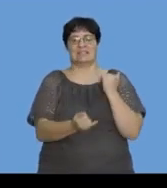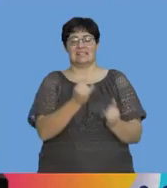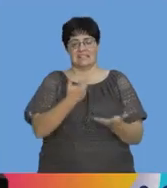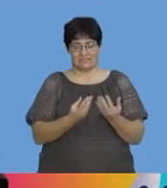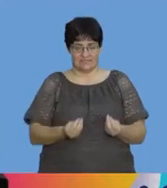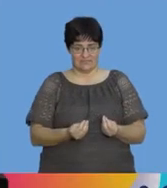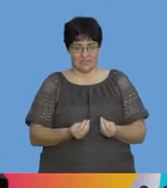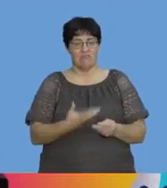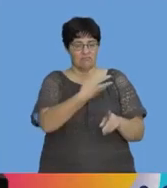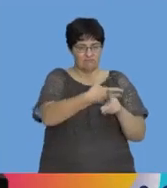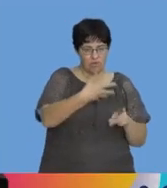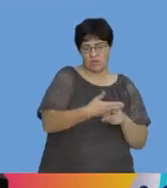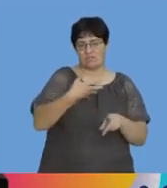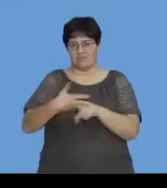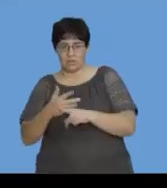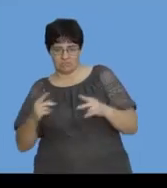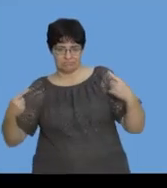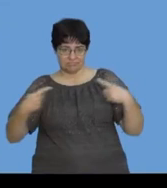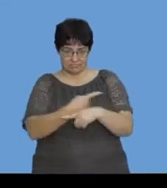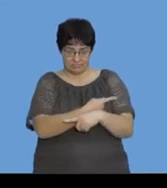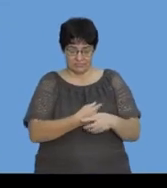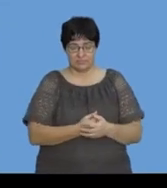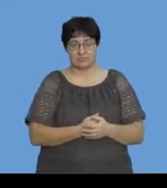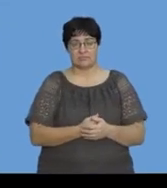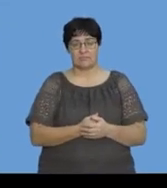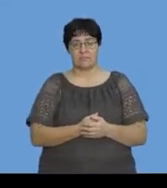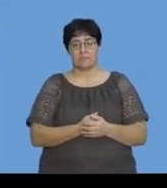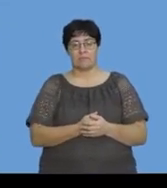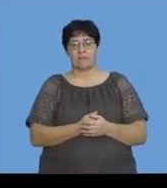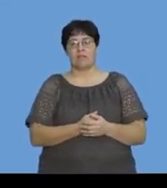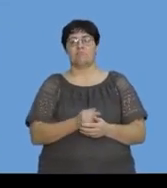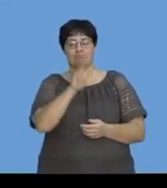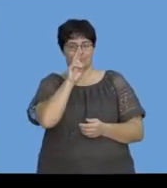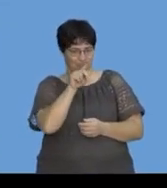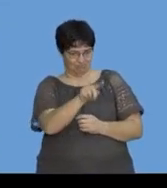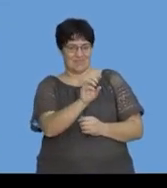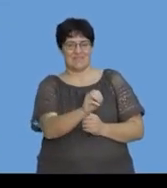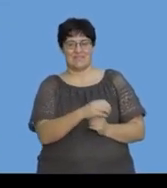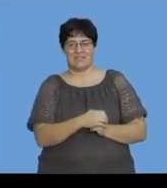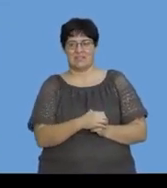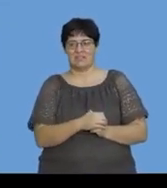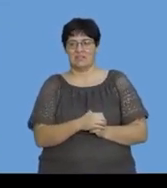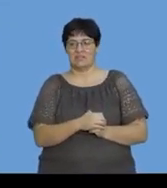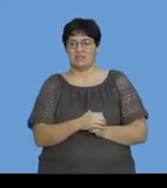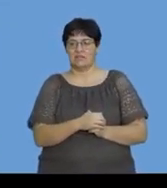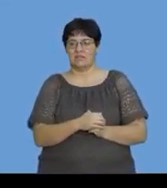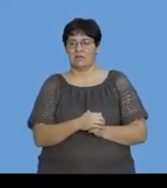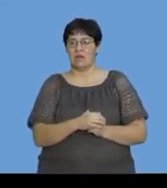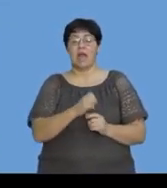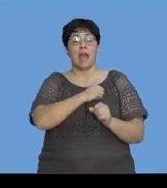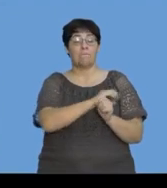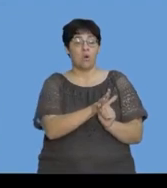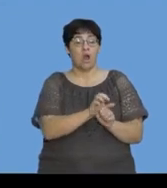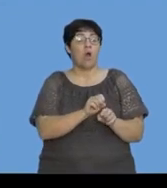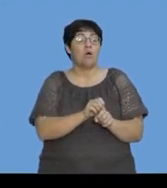fluids. So what are you looking through here? Okay, you are going to have a look. There we go.